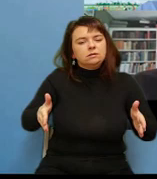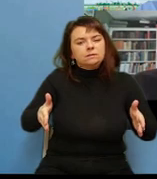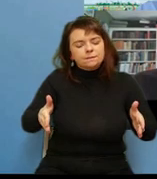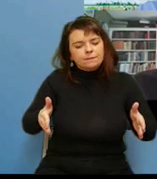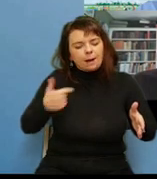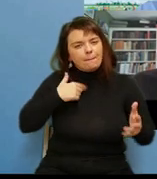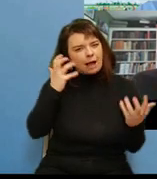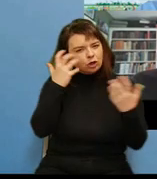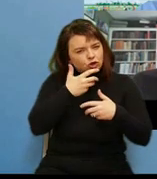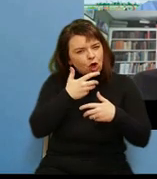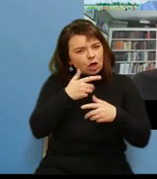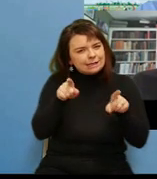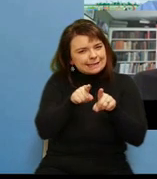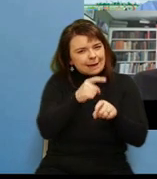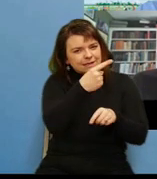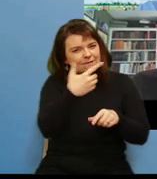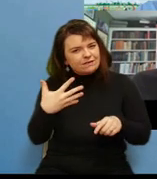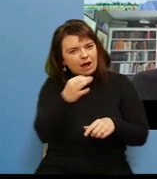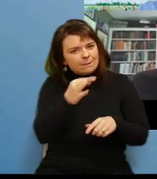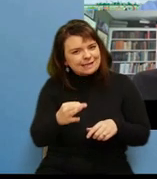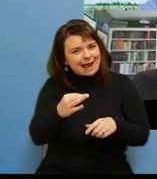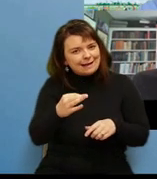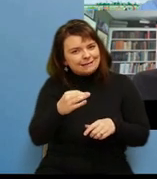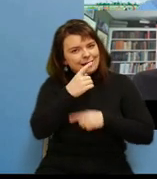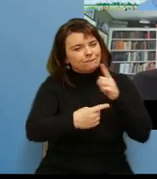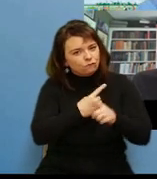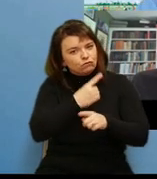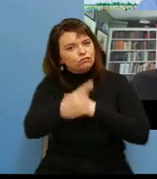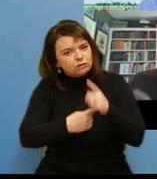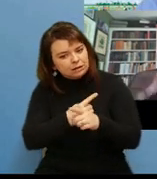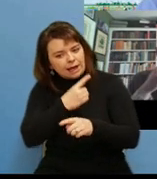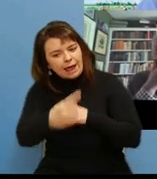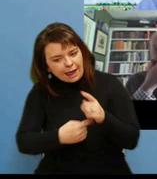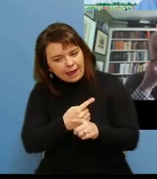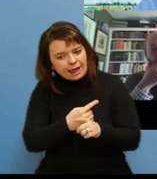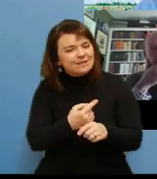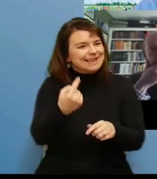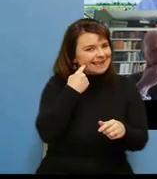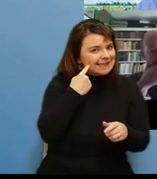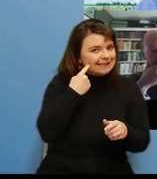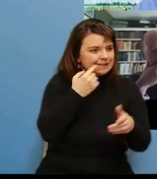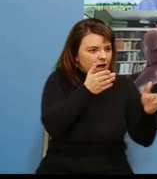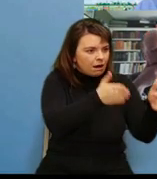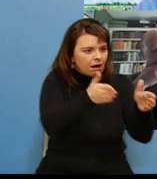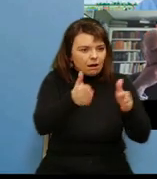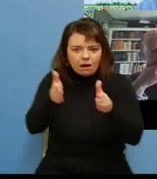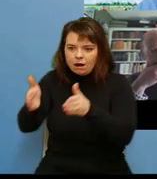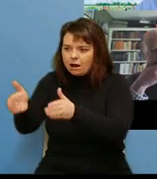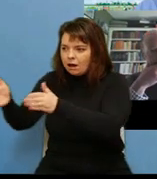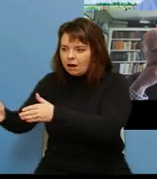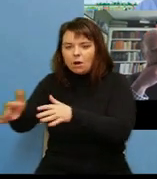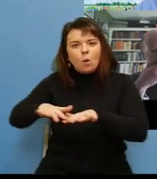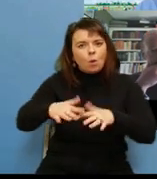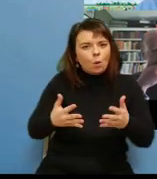Because otherwise my other concern would be, is it the same 75% that would get the health checks every year, because they might be easier end of the cohort, if there is an easier end of